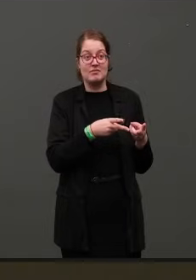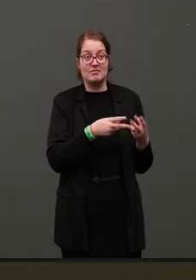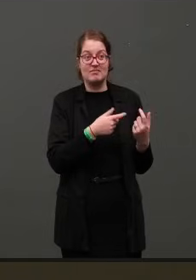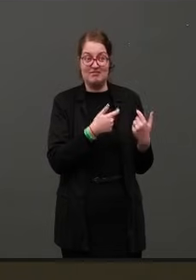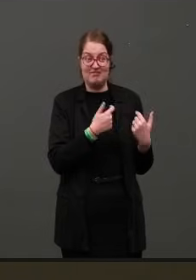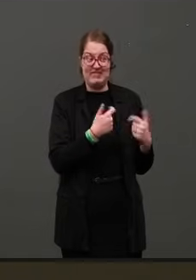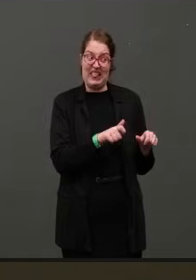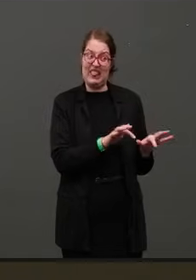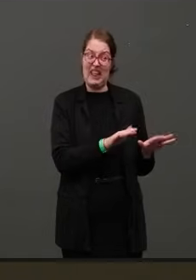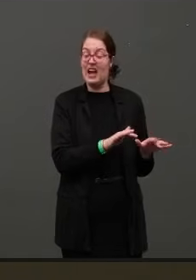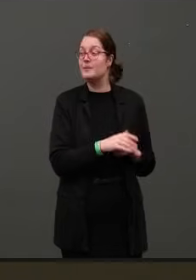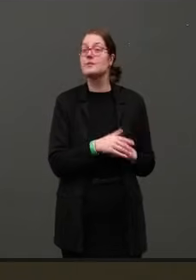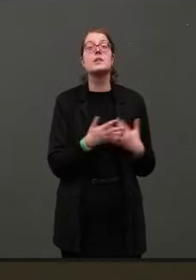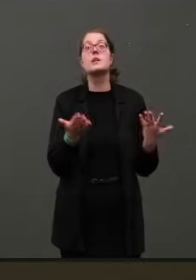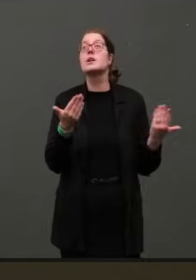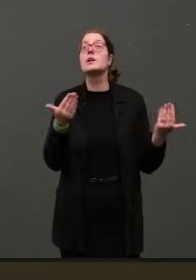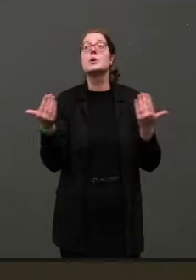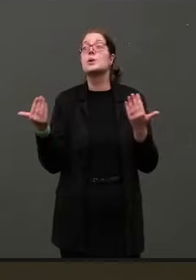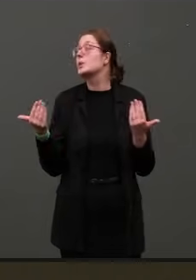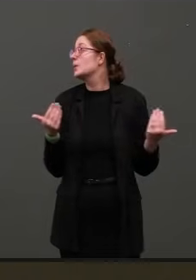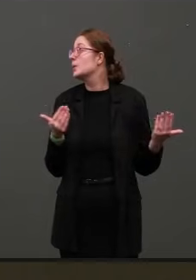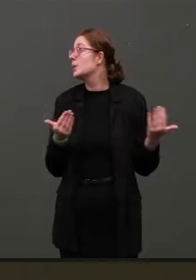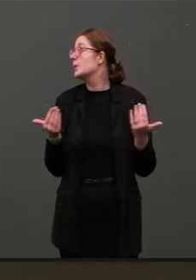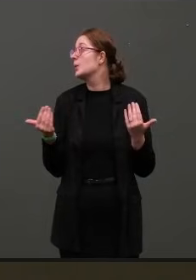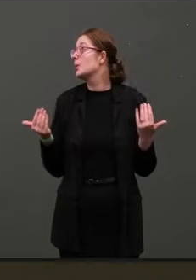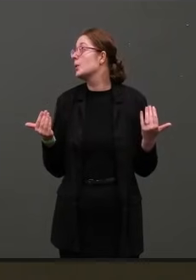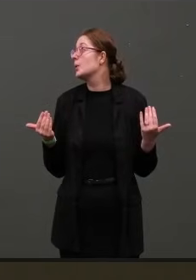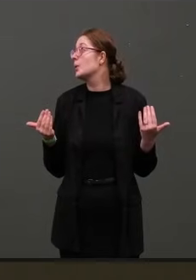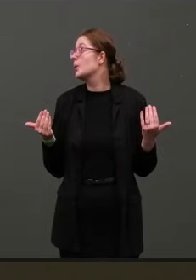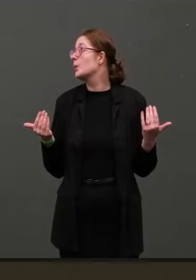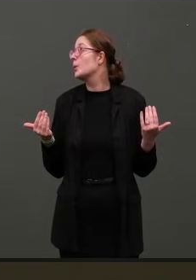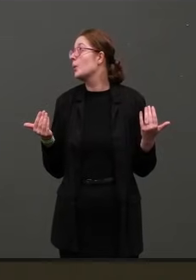Anyone else? Come on. Okay, but I didn't need my notes.